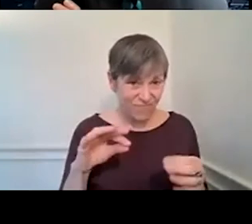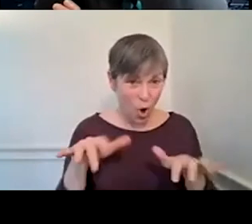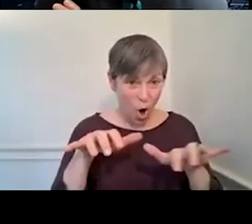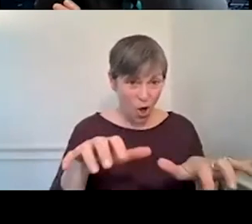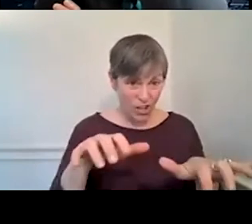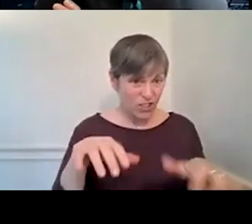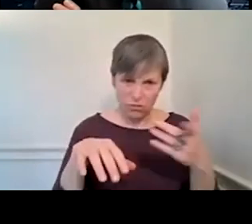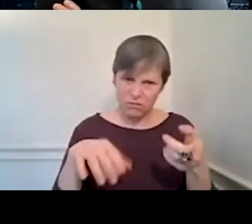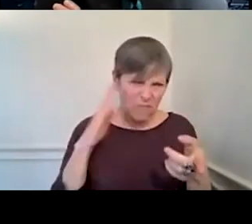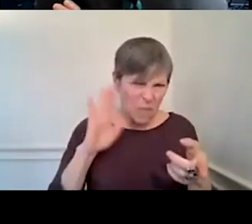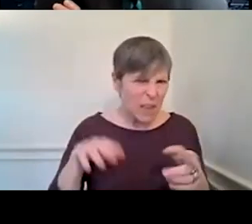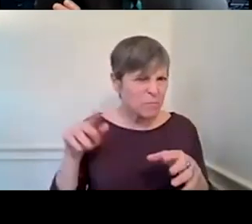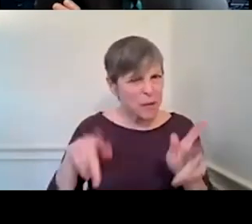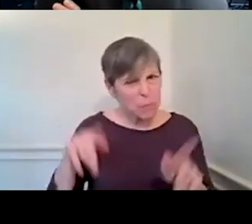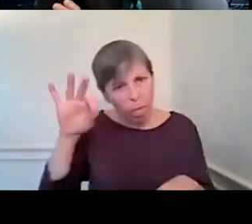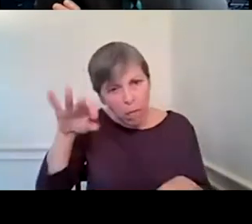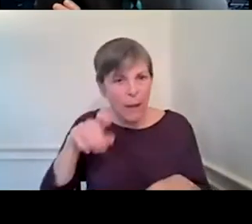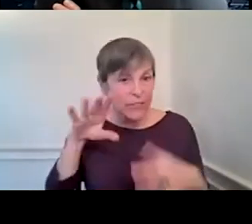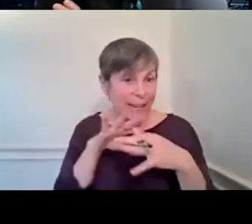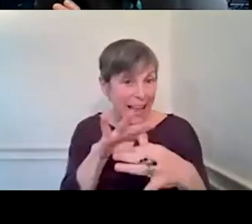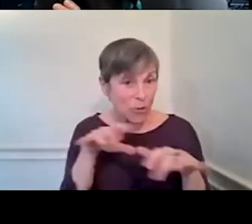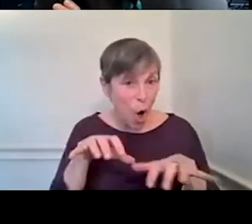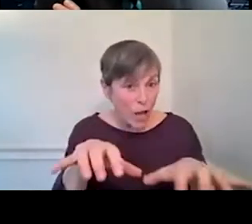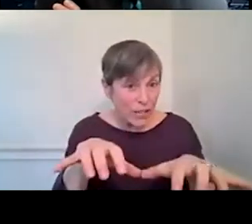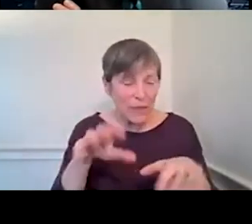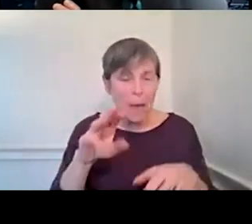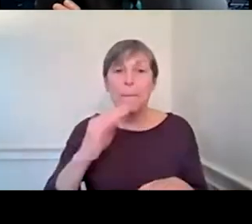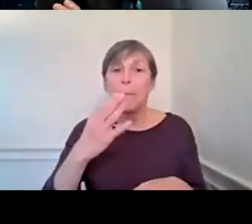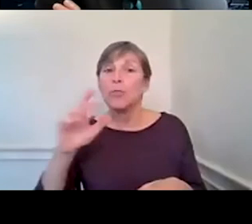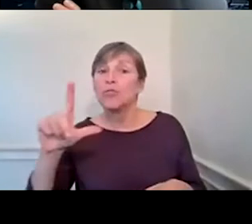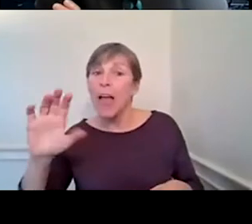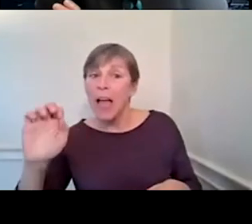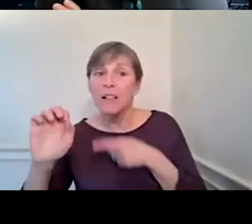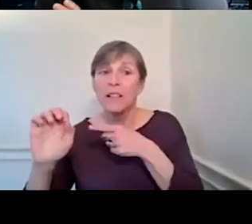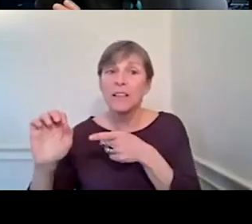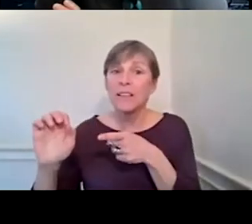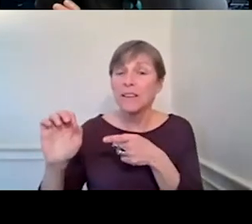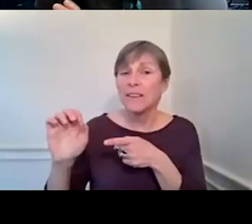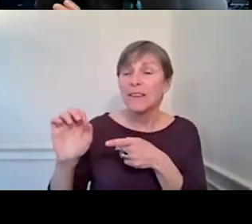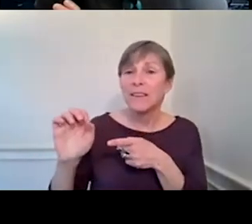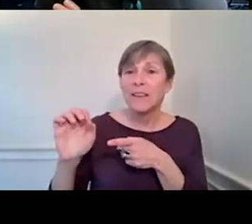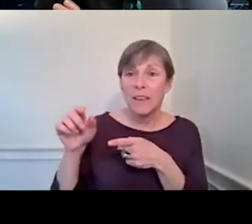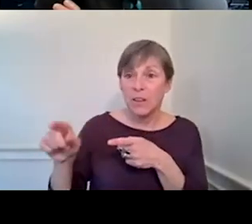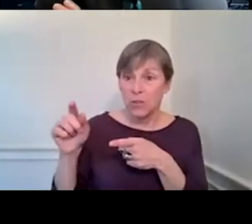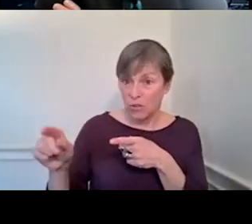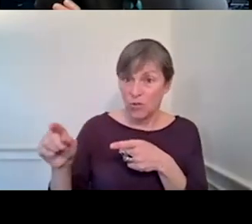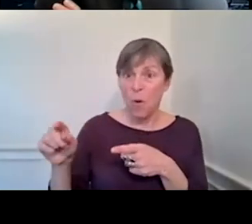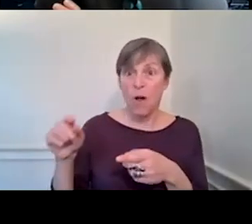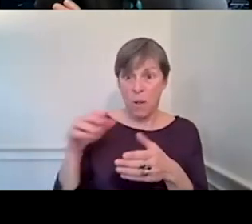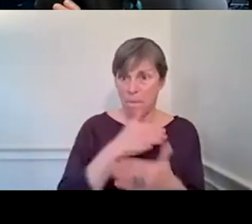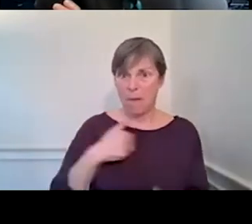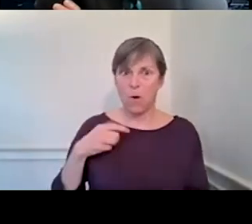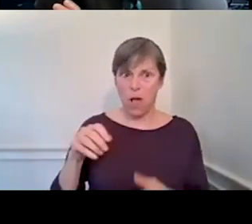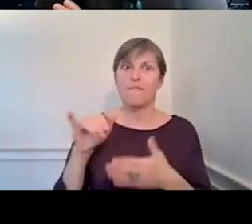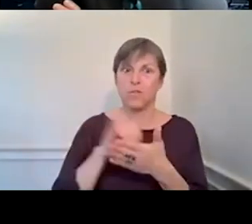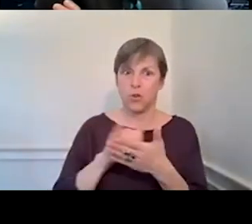audience. And Michelle, to your point, or you've been you're a member of the New York State Society of CPAs. I've